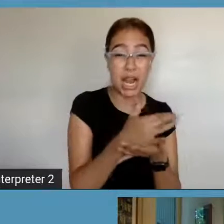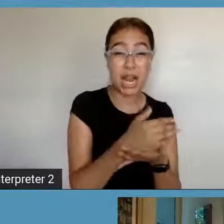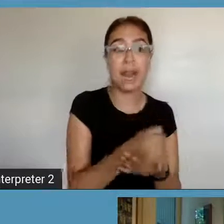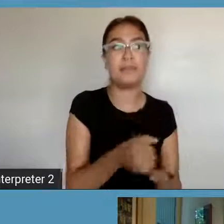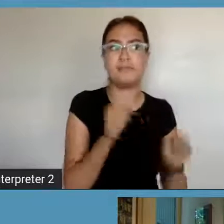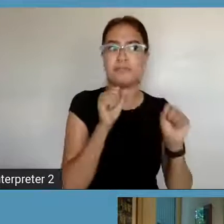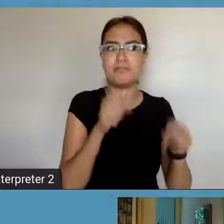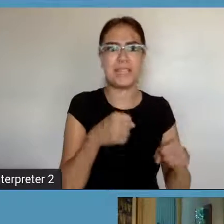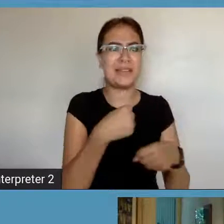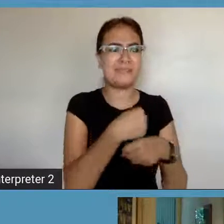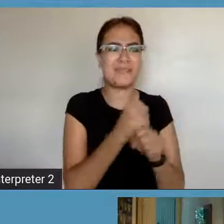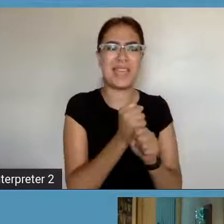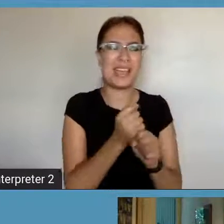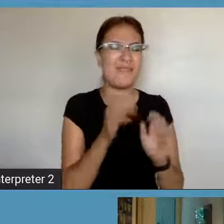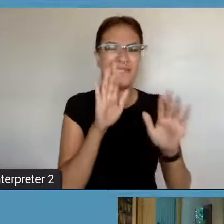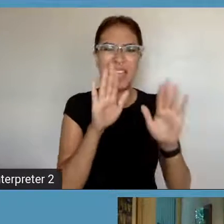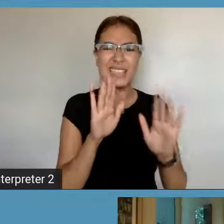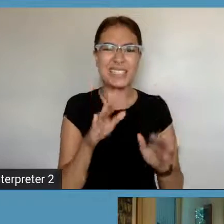t-shirt or, you know,